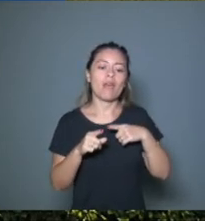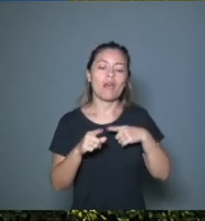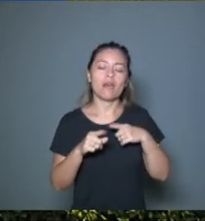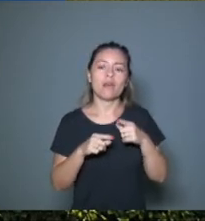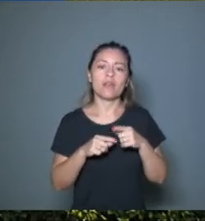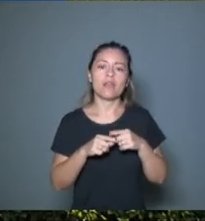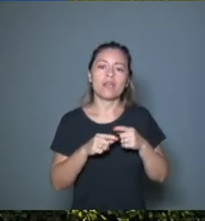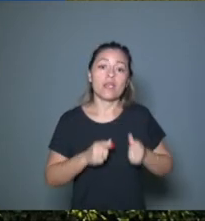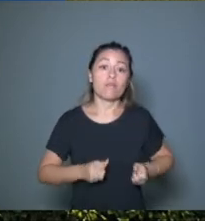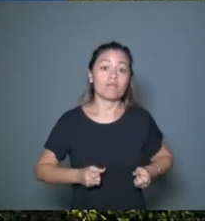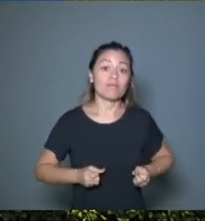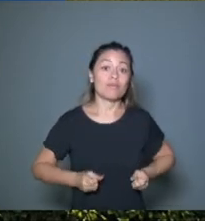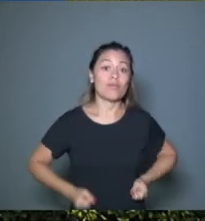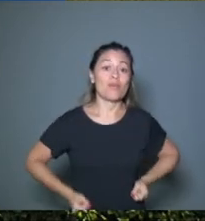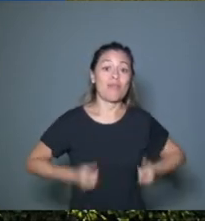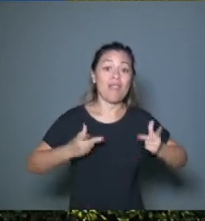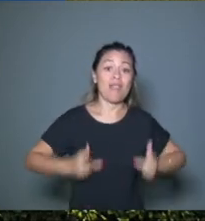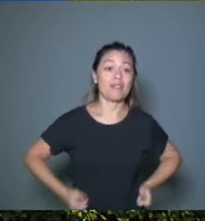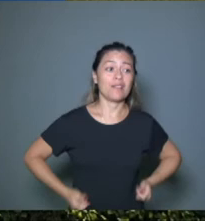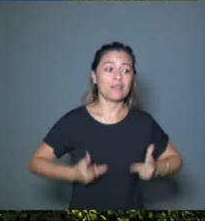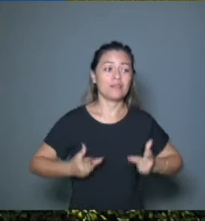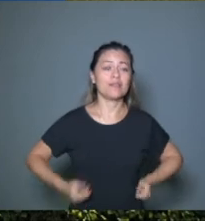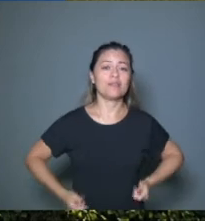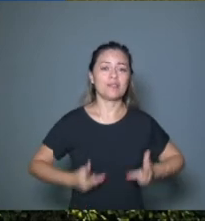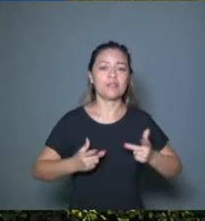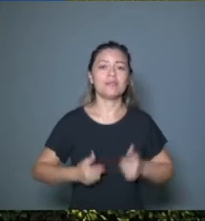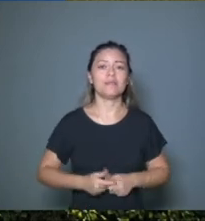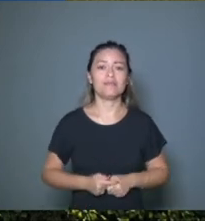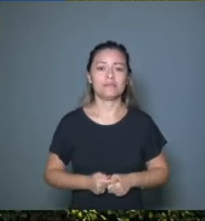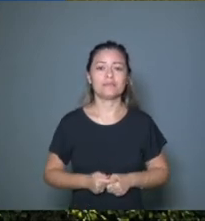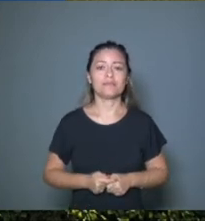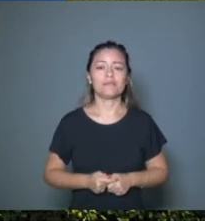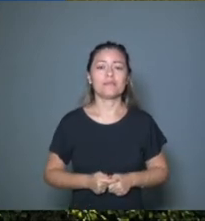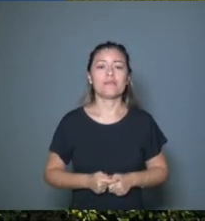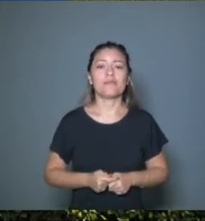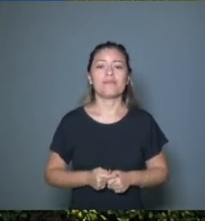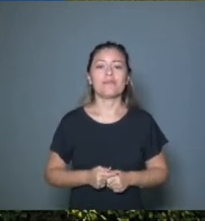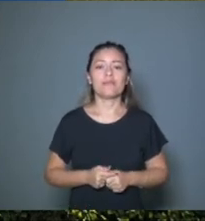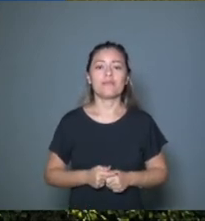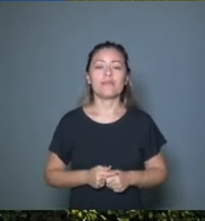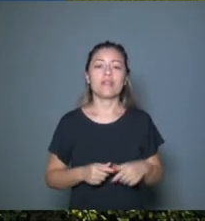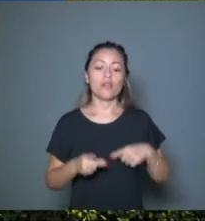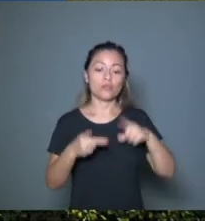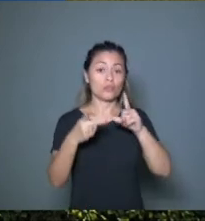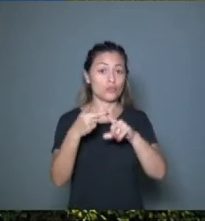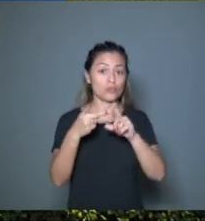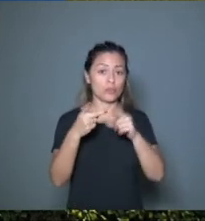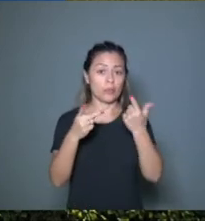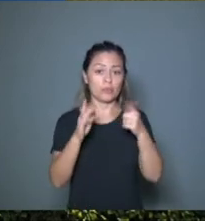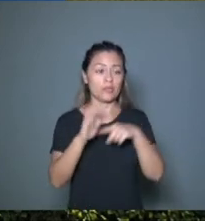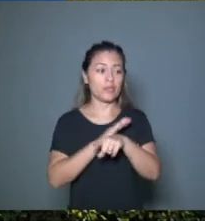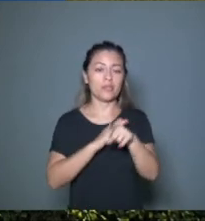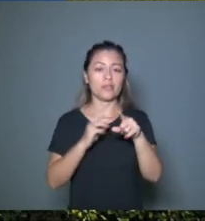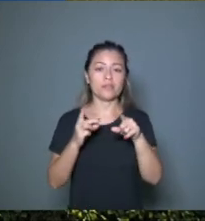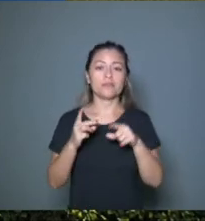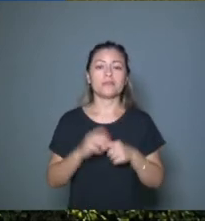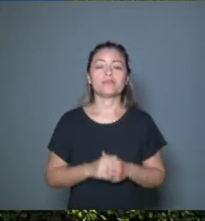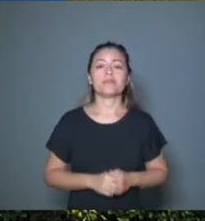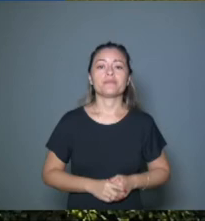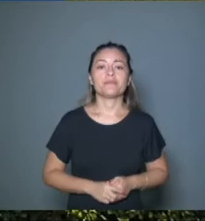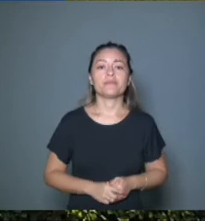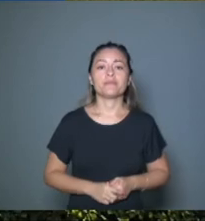2022-23, I don't know about this balance between commodity prices and production